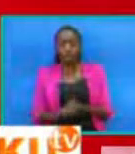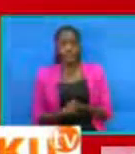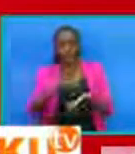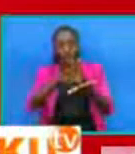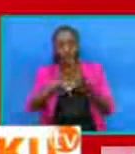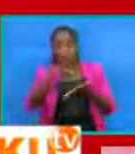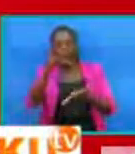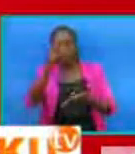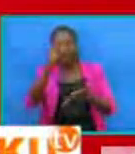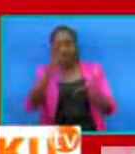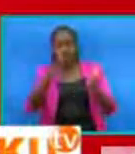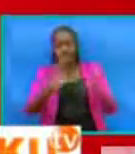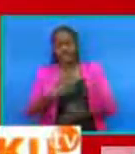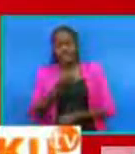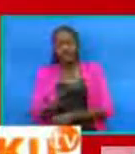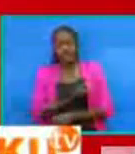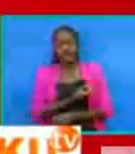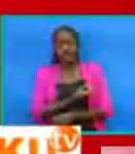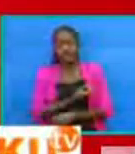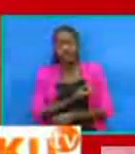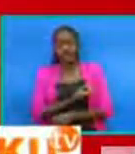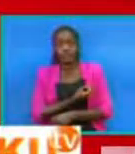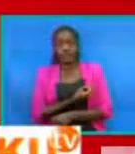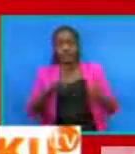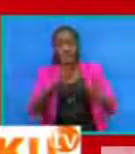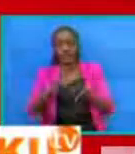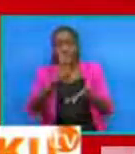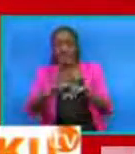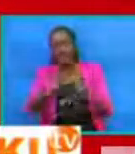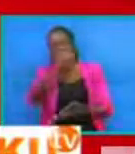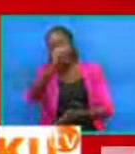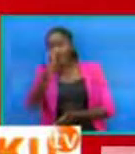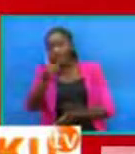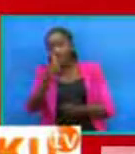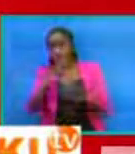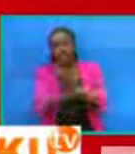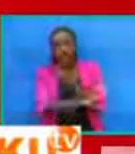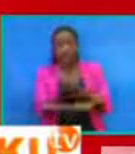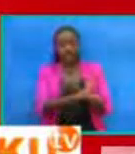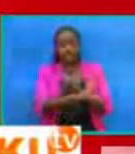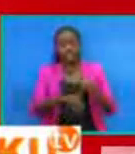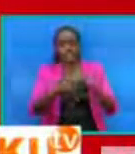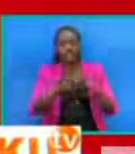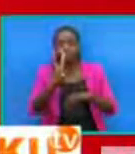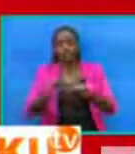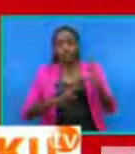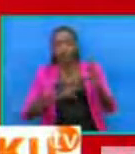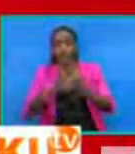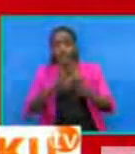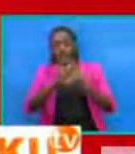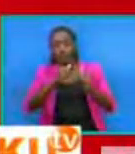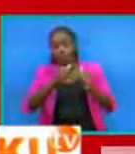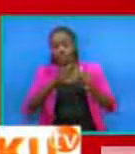learners, or even learners from other parts of the world, which